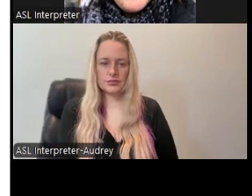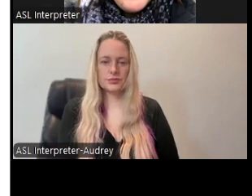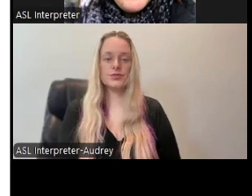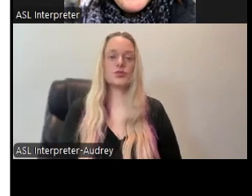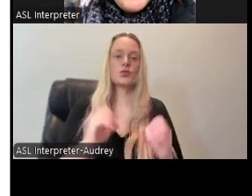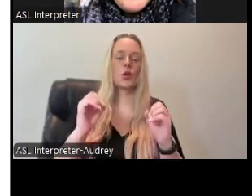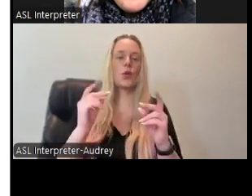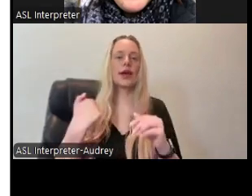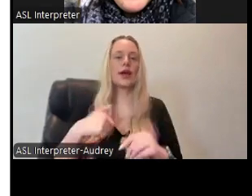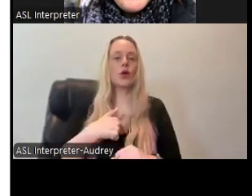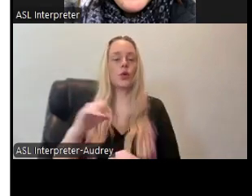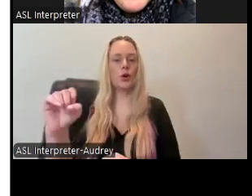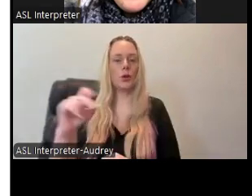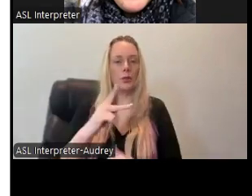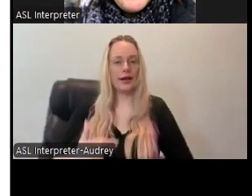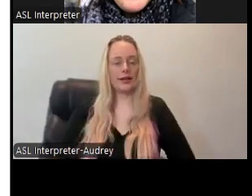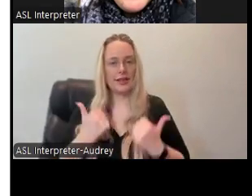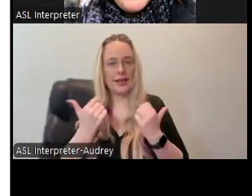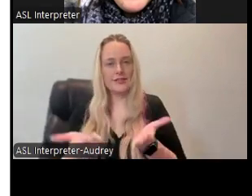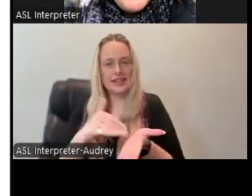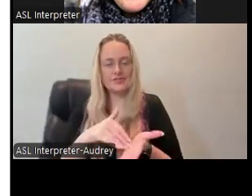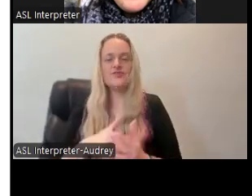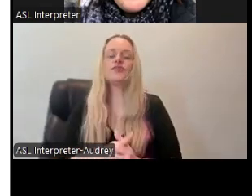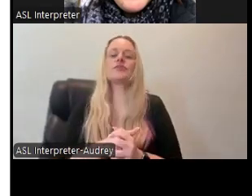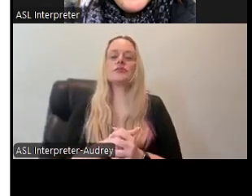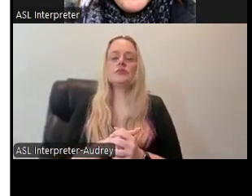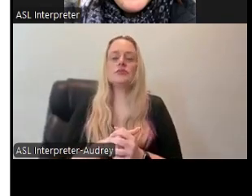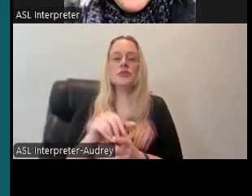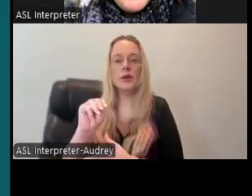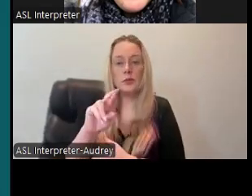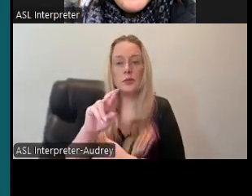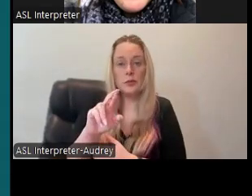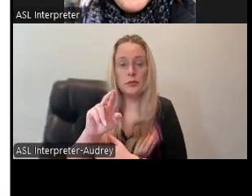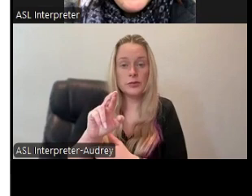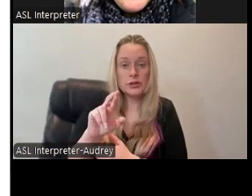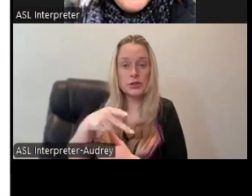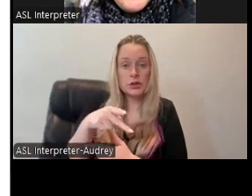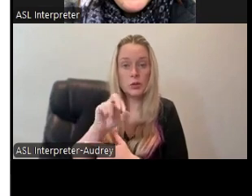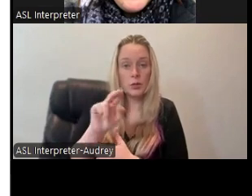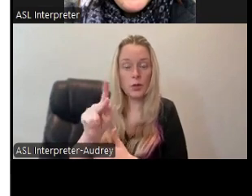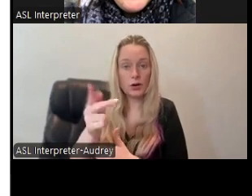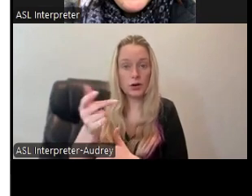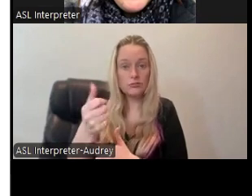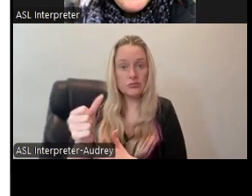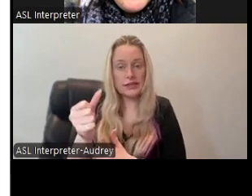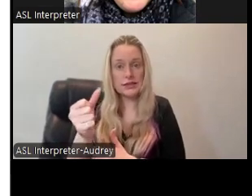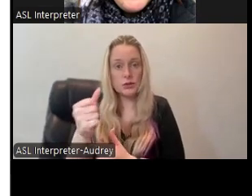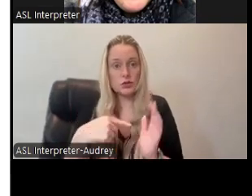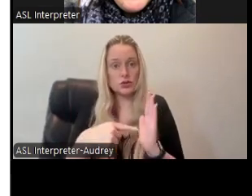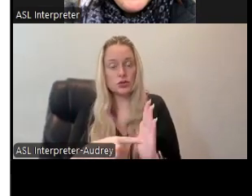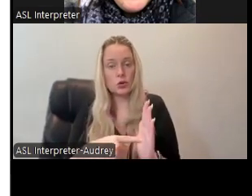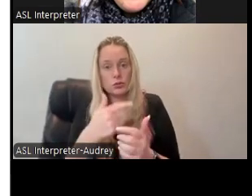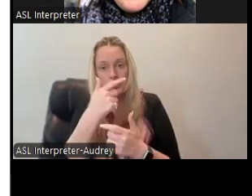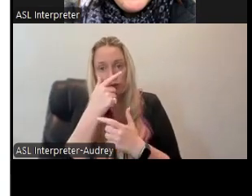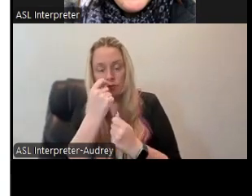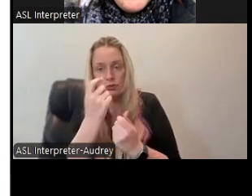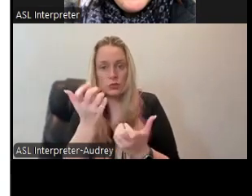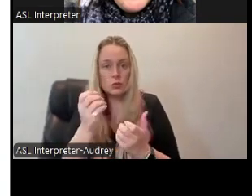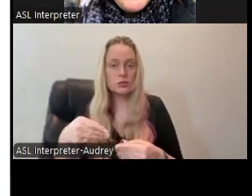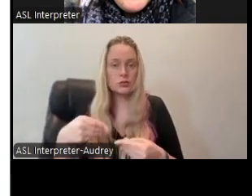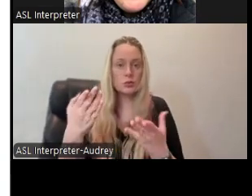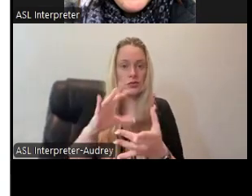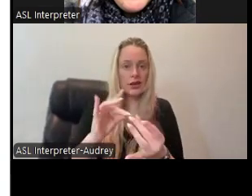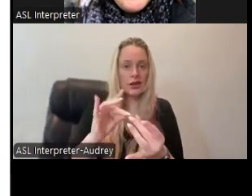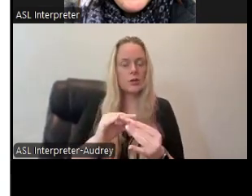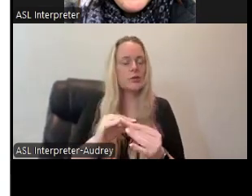Okay, we're back live again. Mr. Park, has there been anybody indicate an interest to provide a comment?